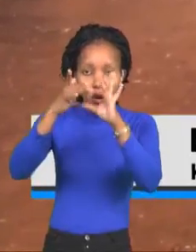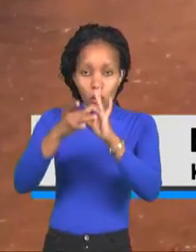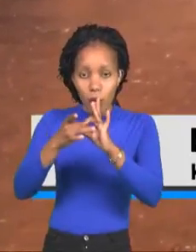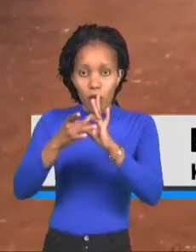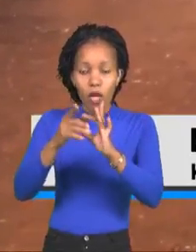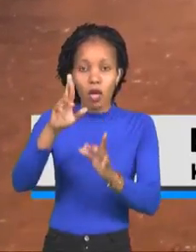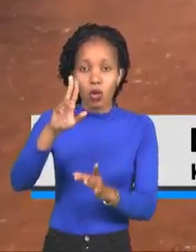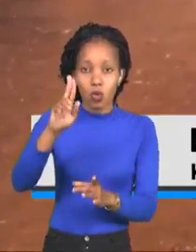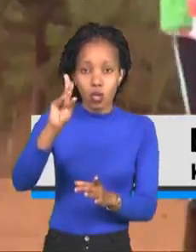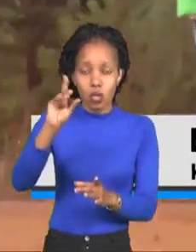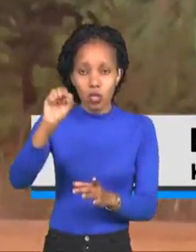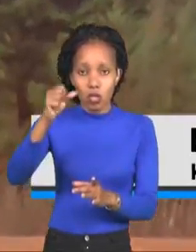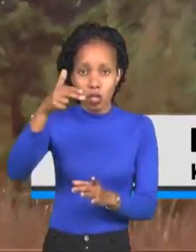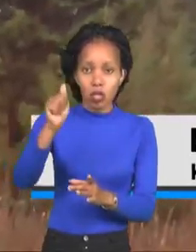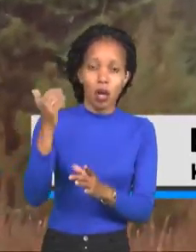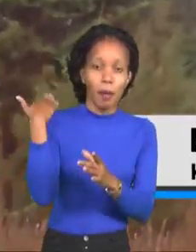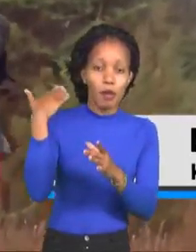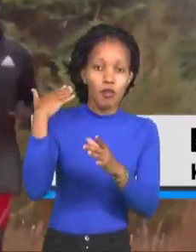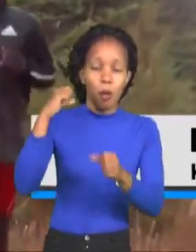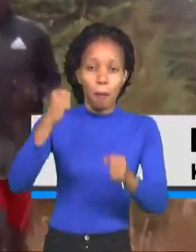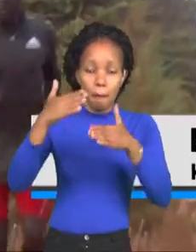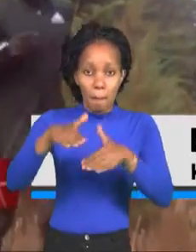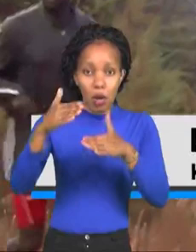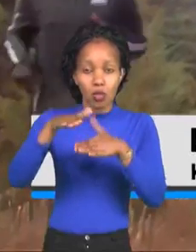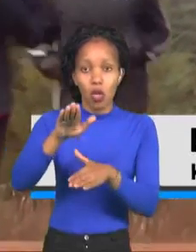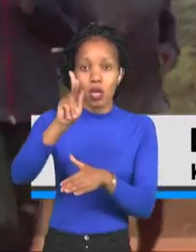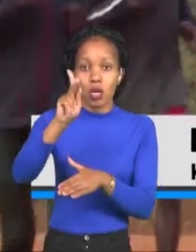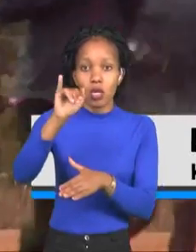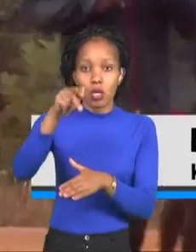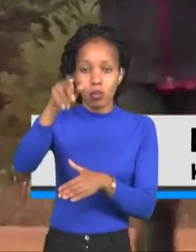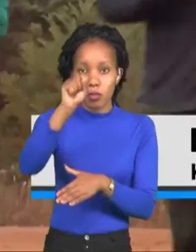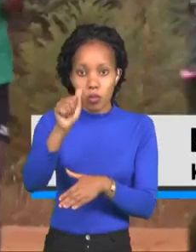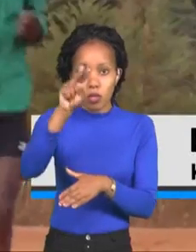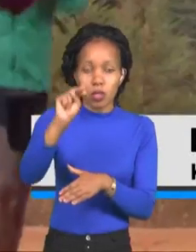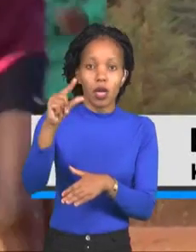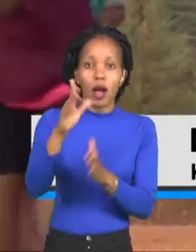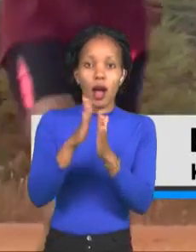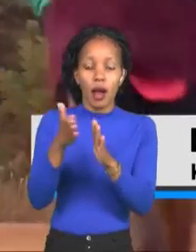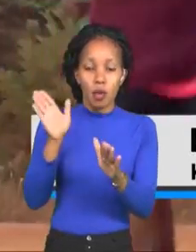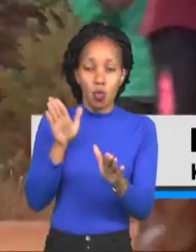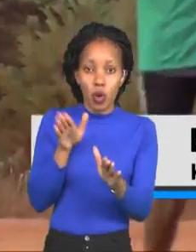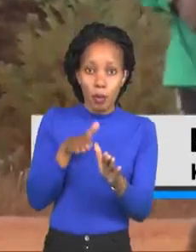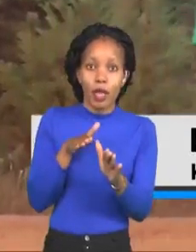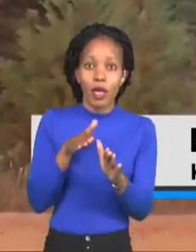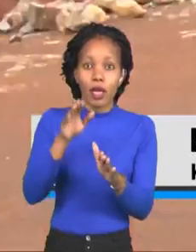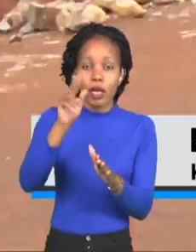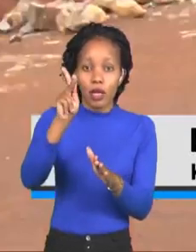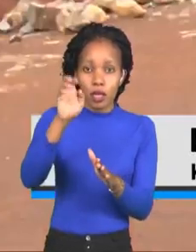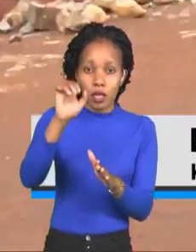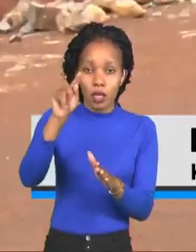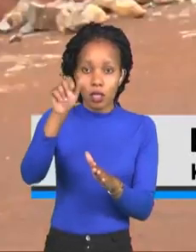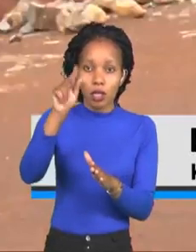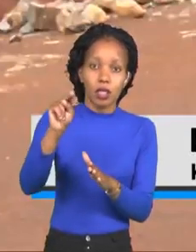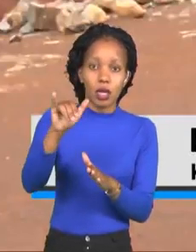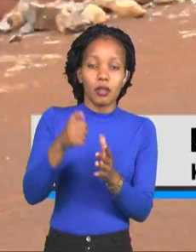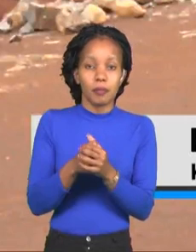David Rudisha, former world marathon record holder Wilson Kipsang, and current women-only marathon record holder Mary Keitani. The athletes